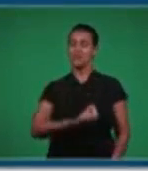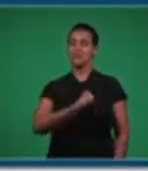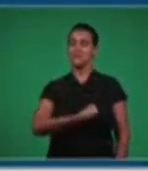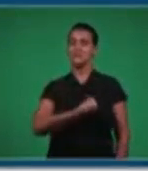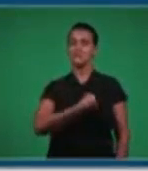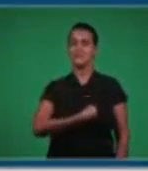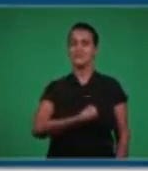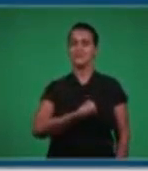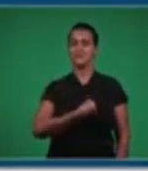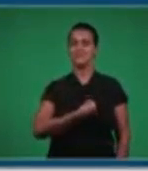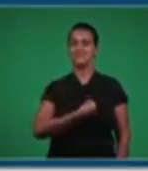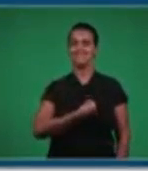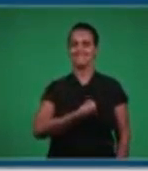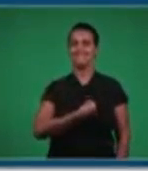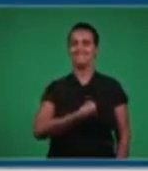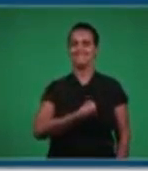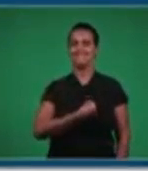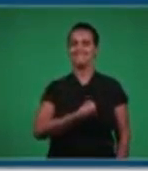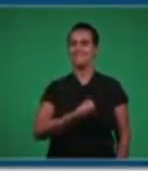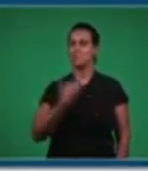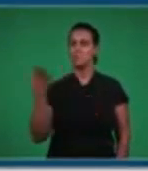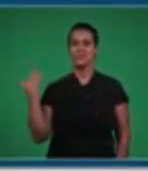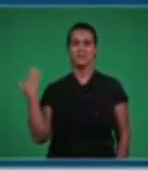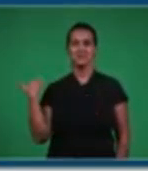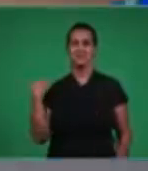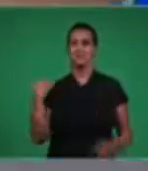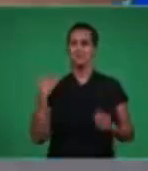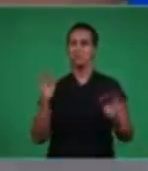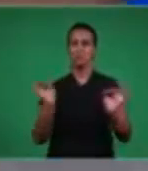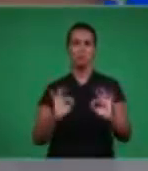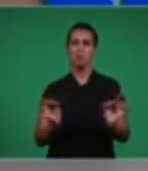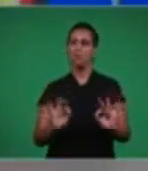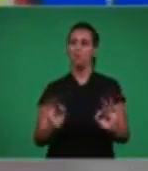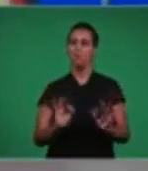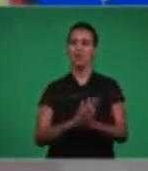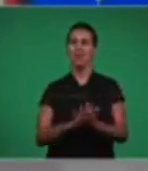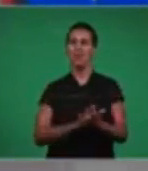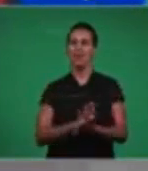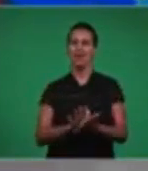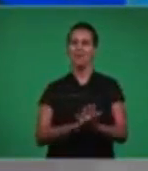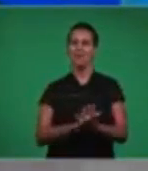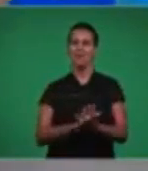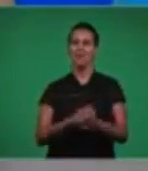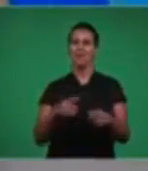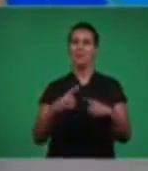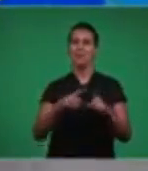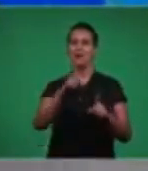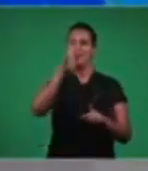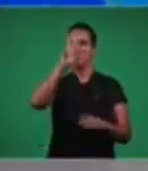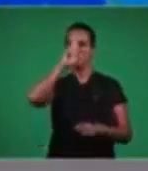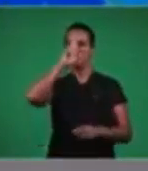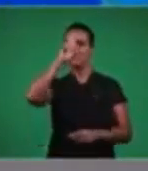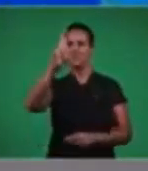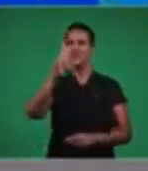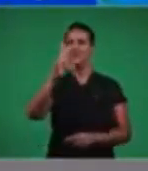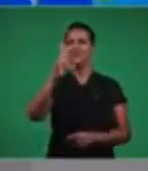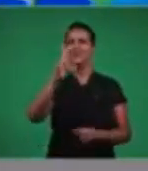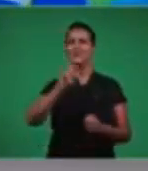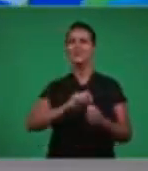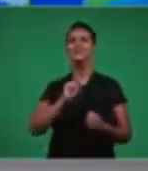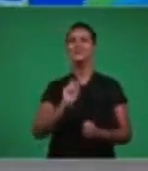it is our condition. We were dust, we were nothing, but the Lord picked us